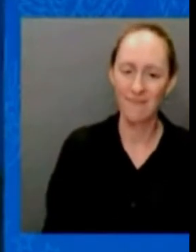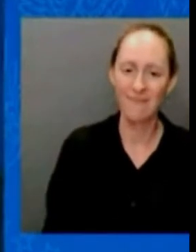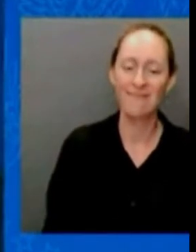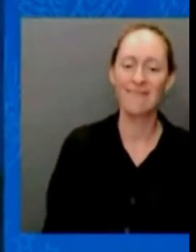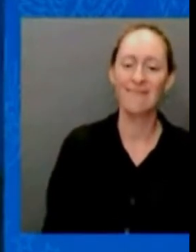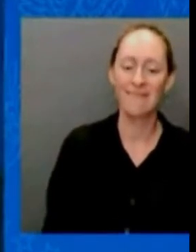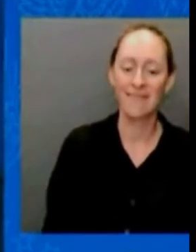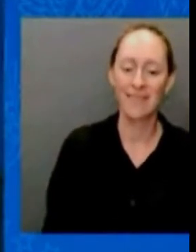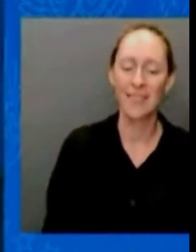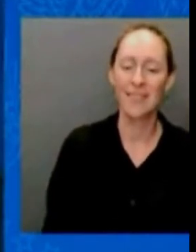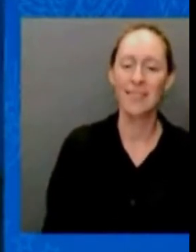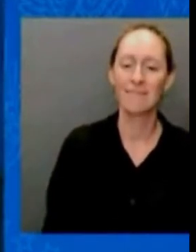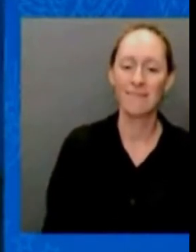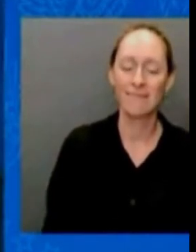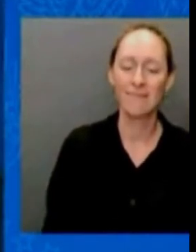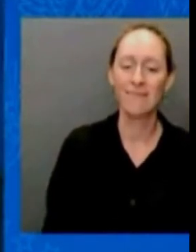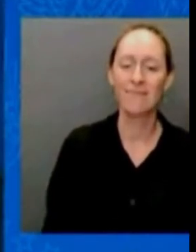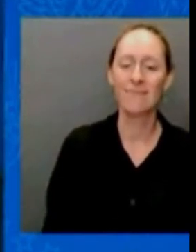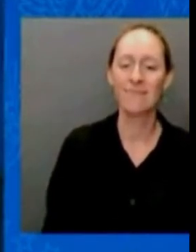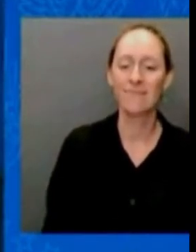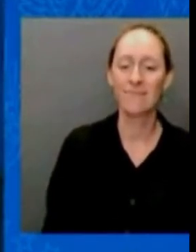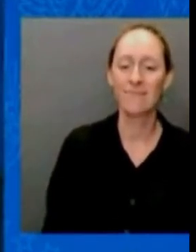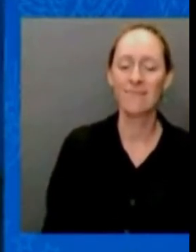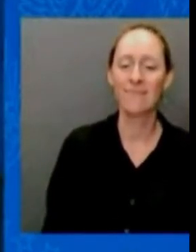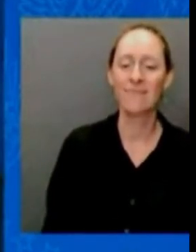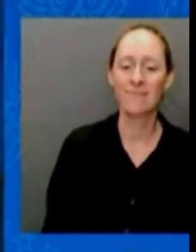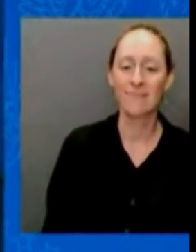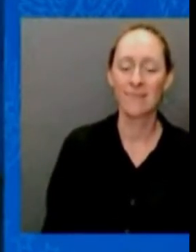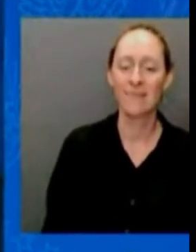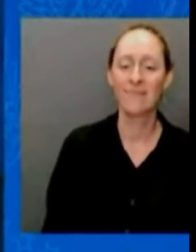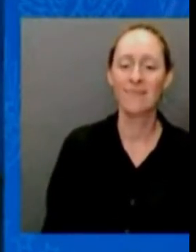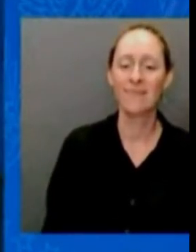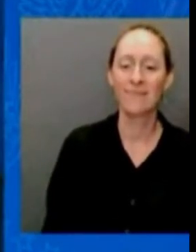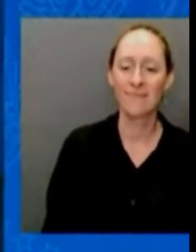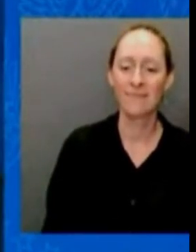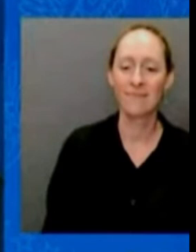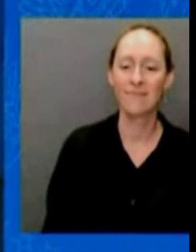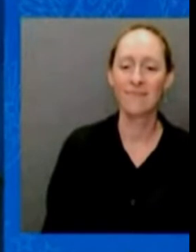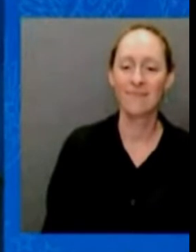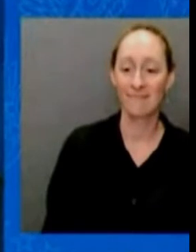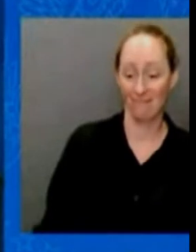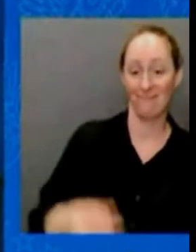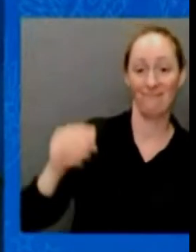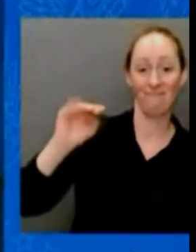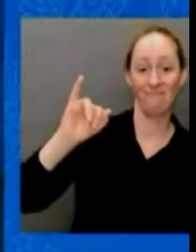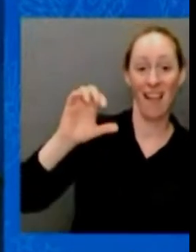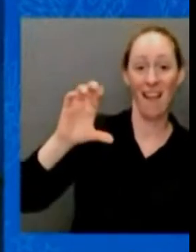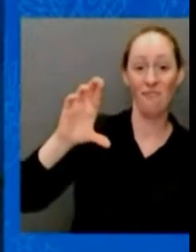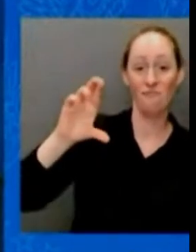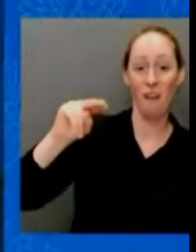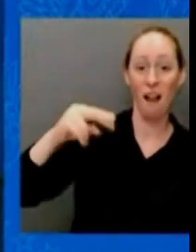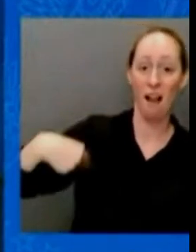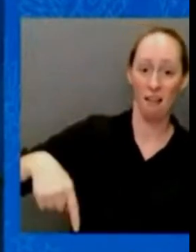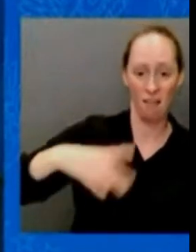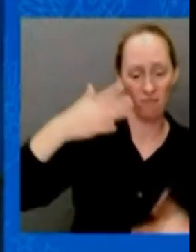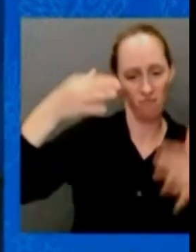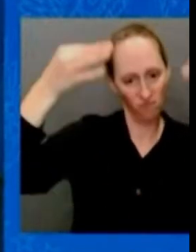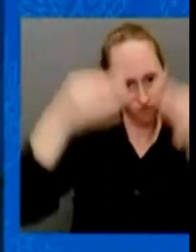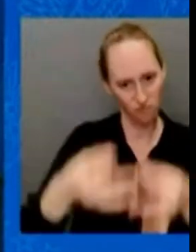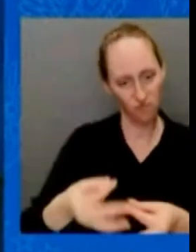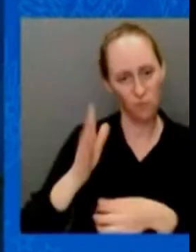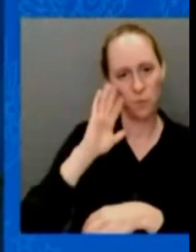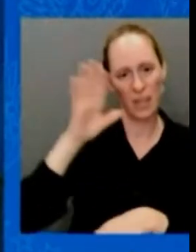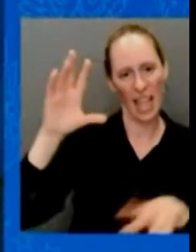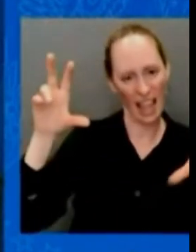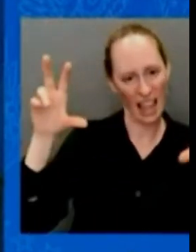We, Micron, plan to invest $100 billion over the next two decades, building a mega